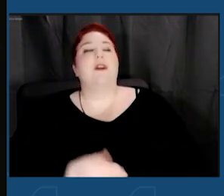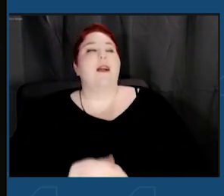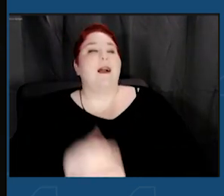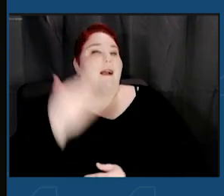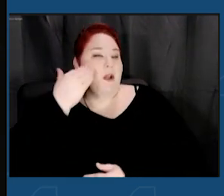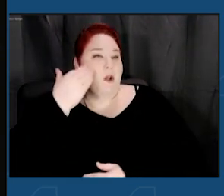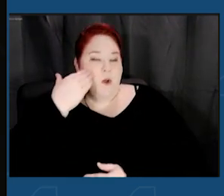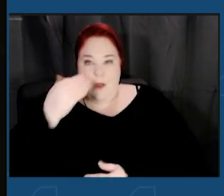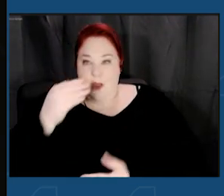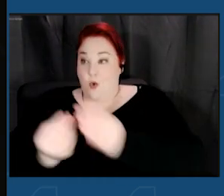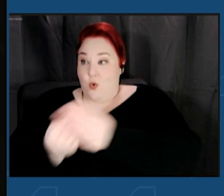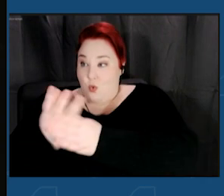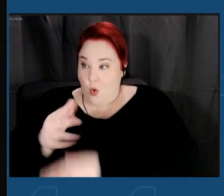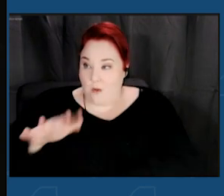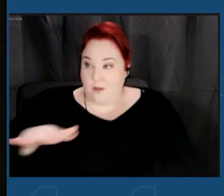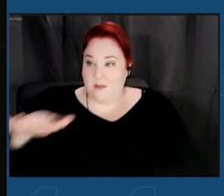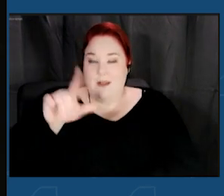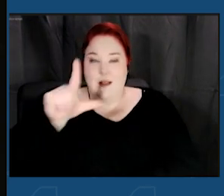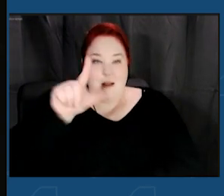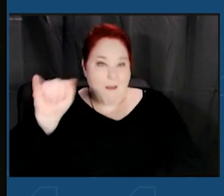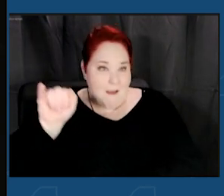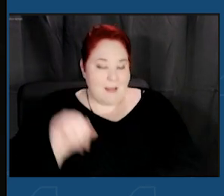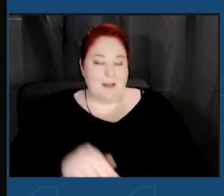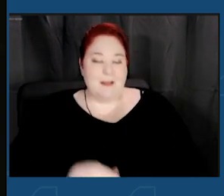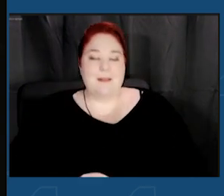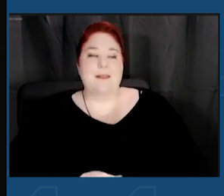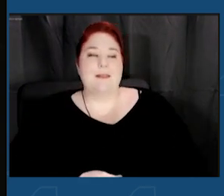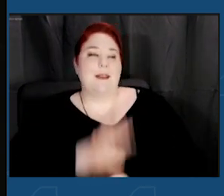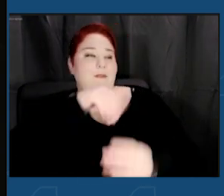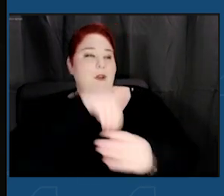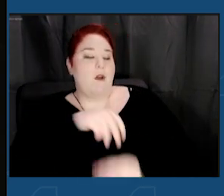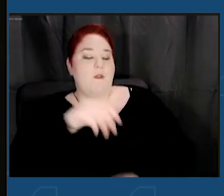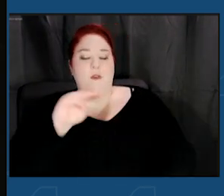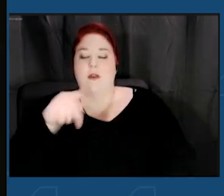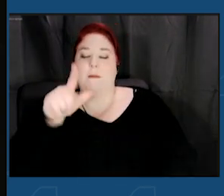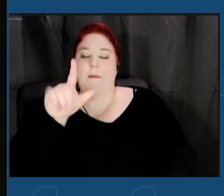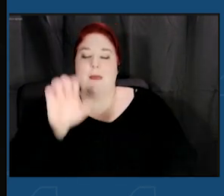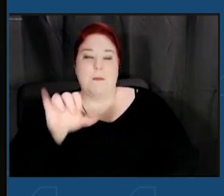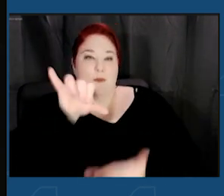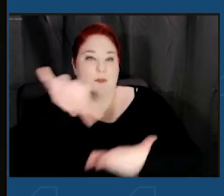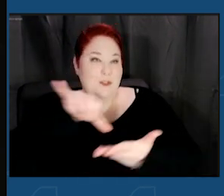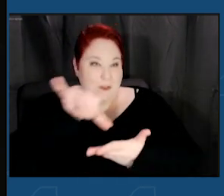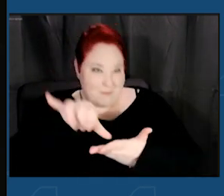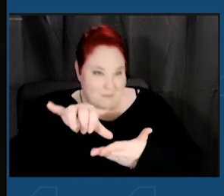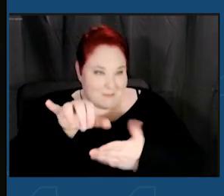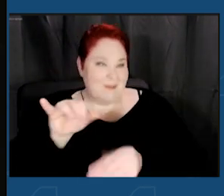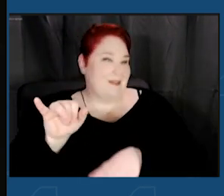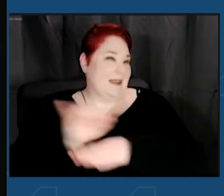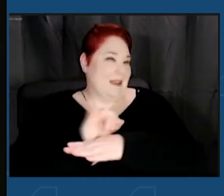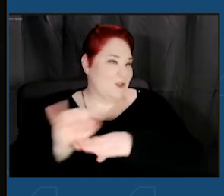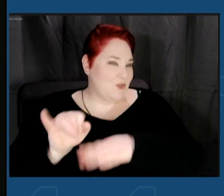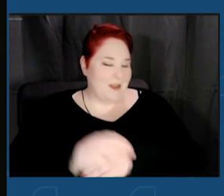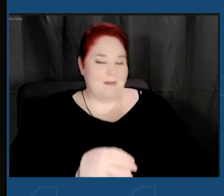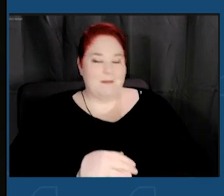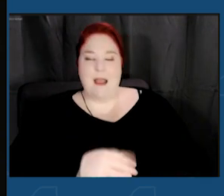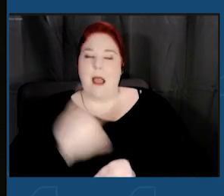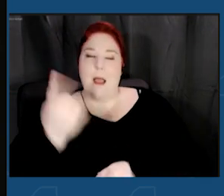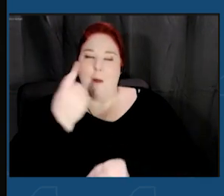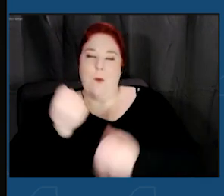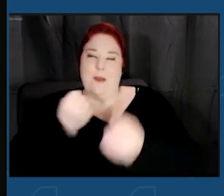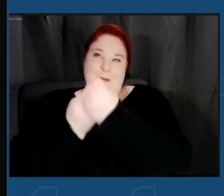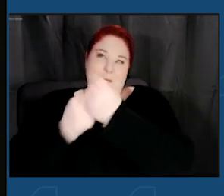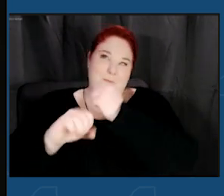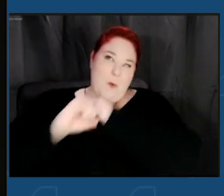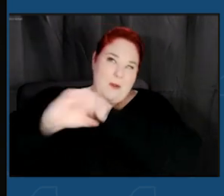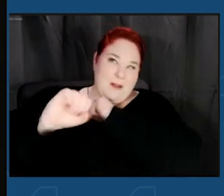and those involved in the maple syrup industry, which I'm always promoting. Just so you know, the North Country and Western New York and the